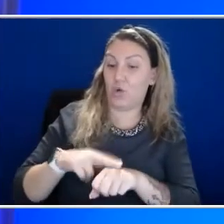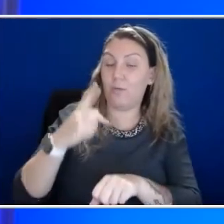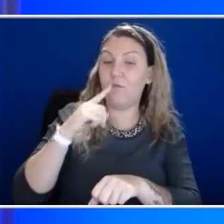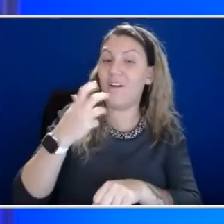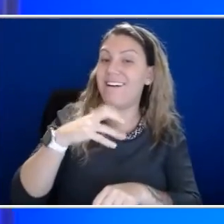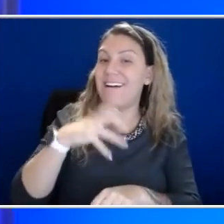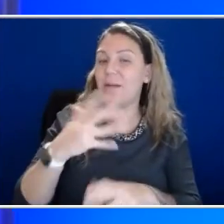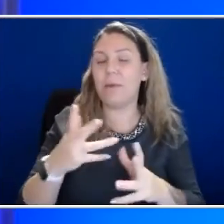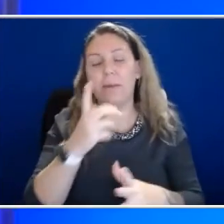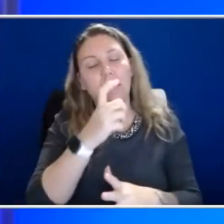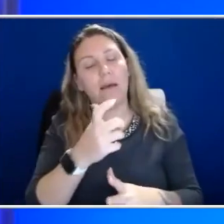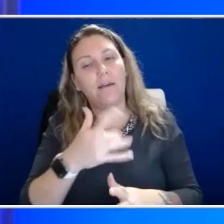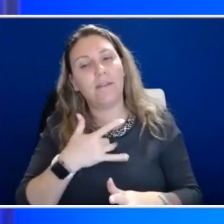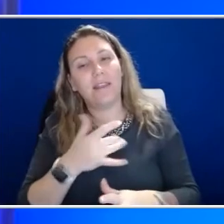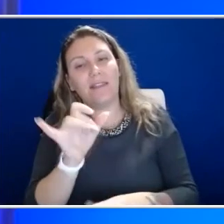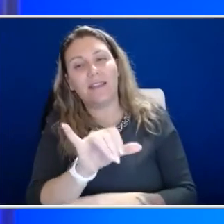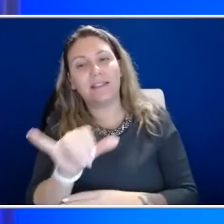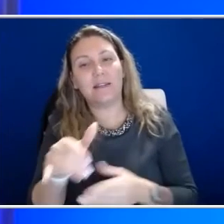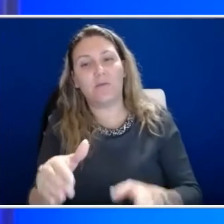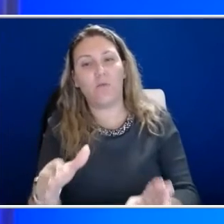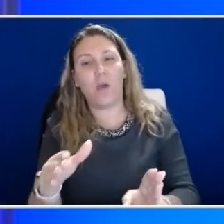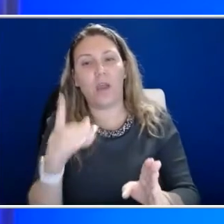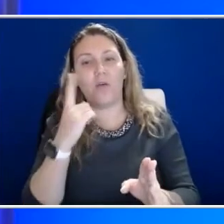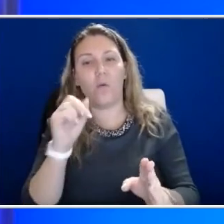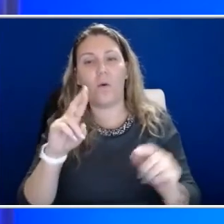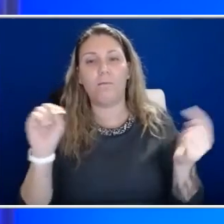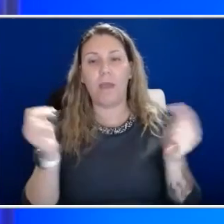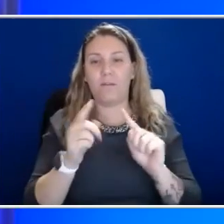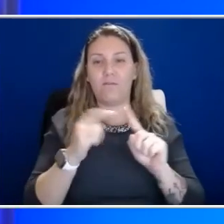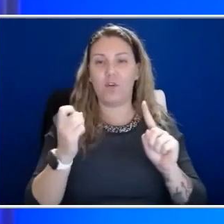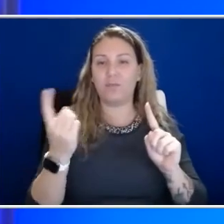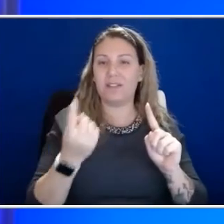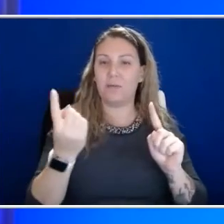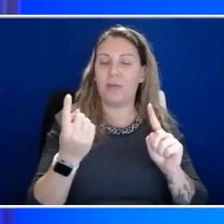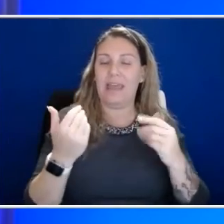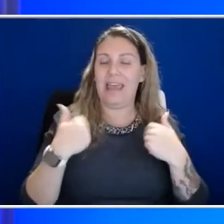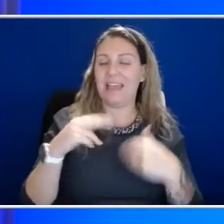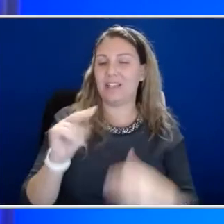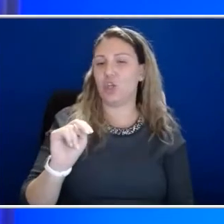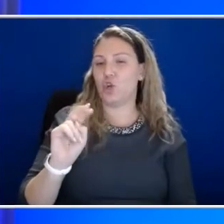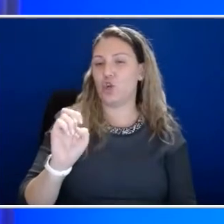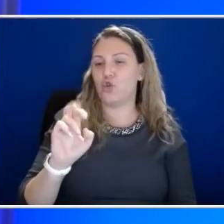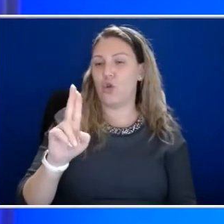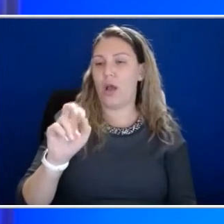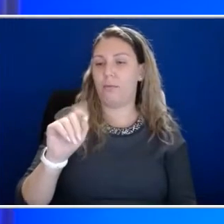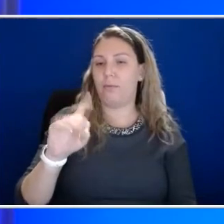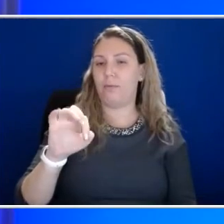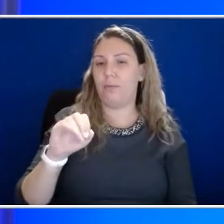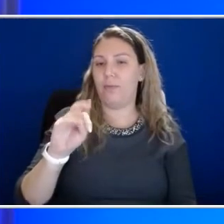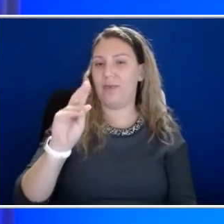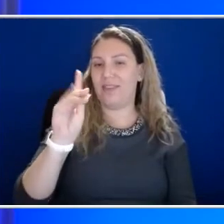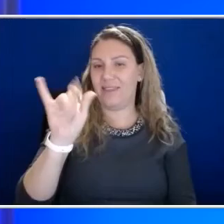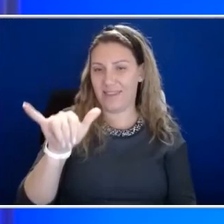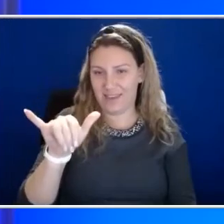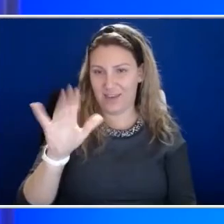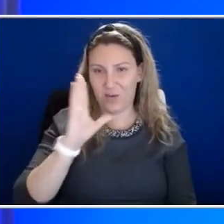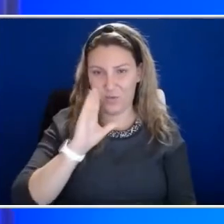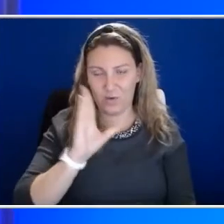or painful by person who has neuropathy, and that will lead to easier